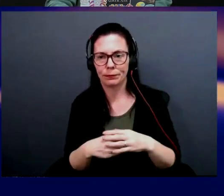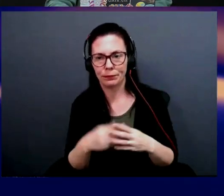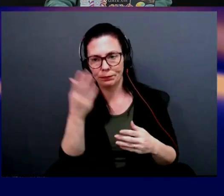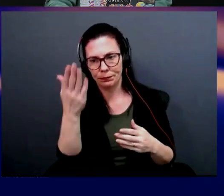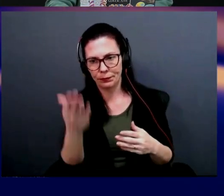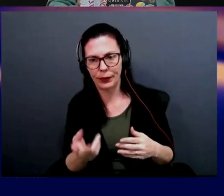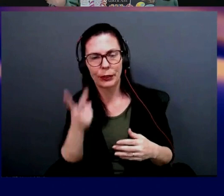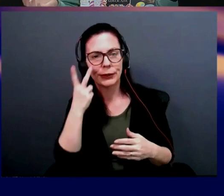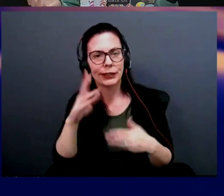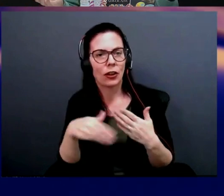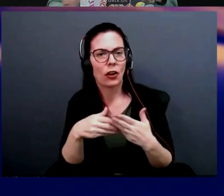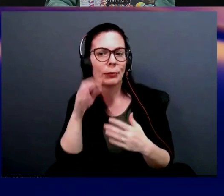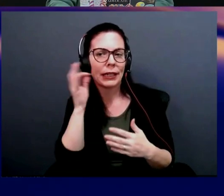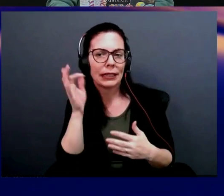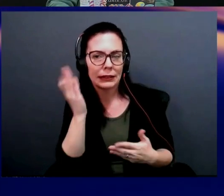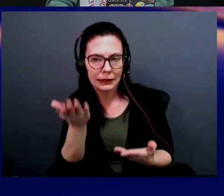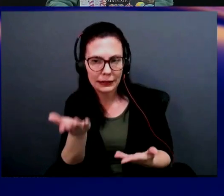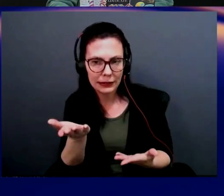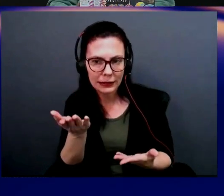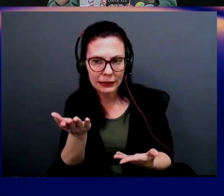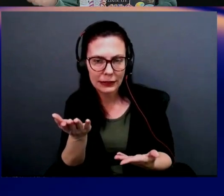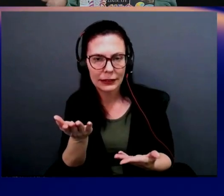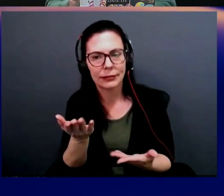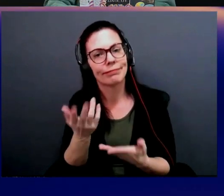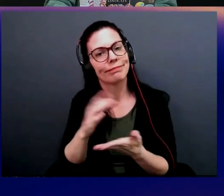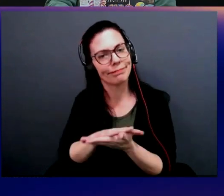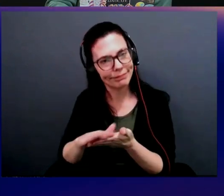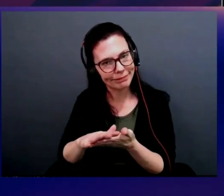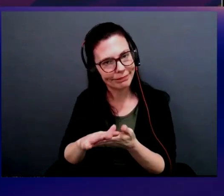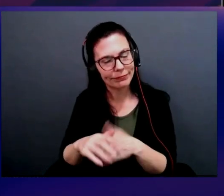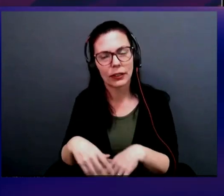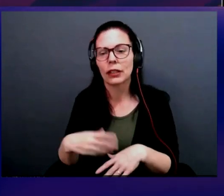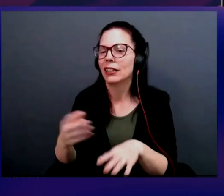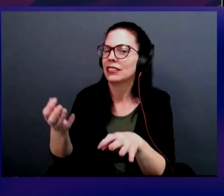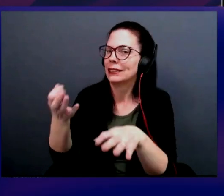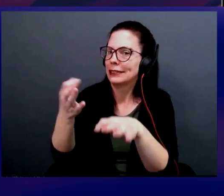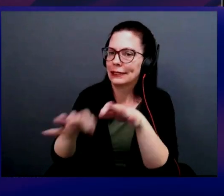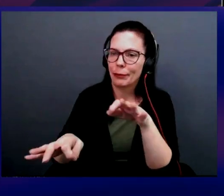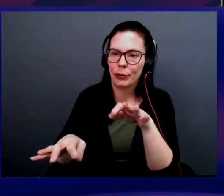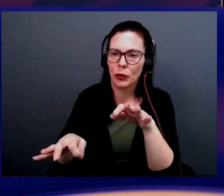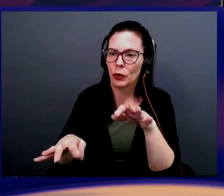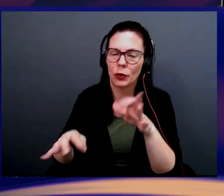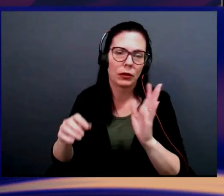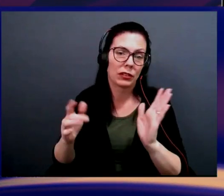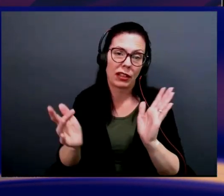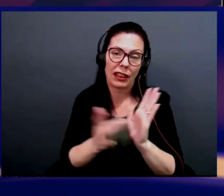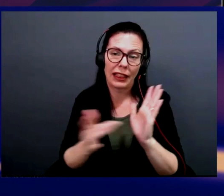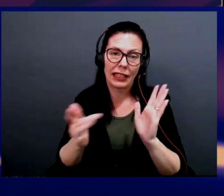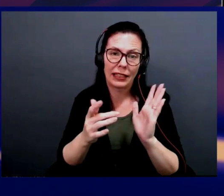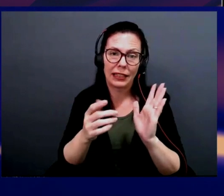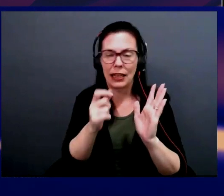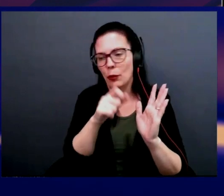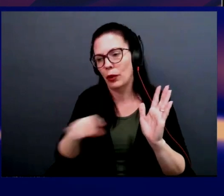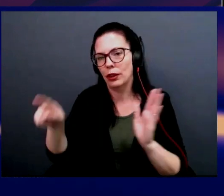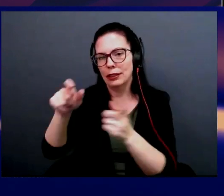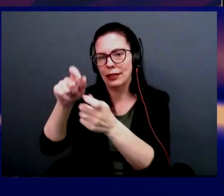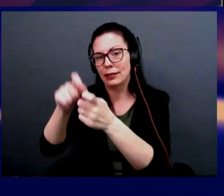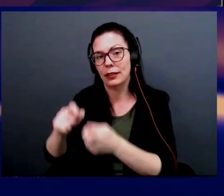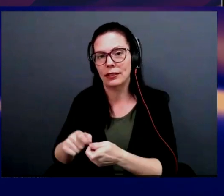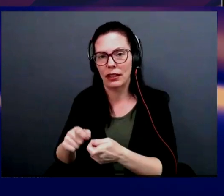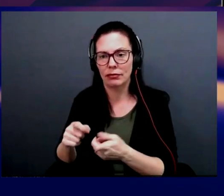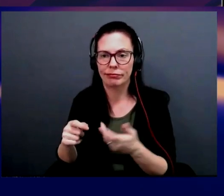cats that I have. Very nice, and then very simple. You can click on it and it'll go to a detail page, but it's basically the same